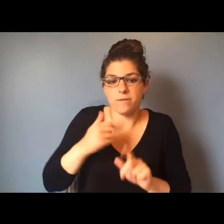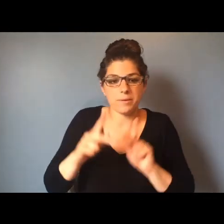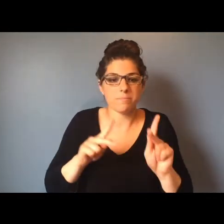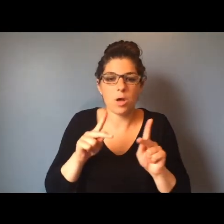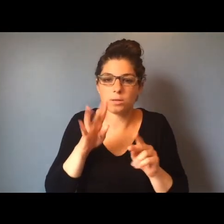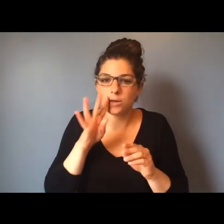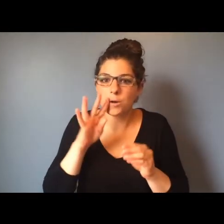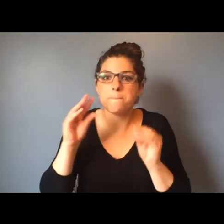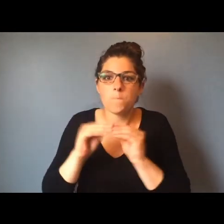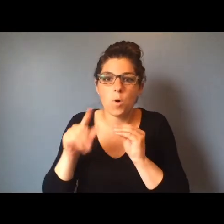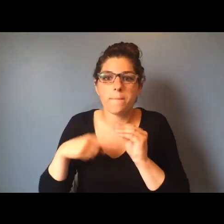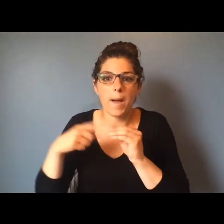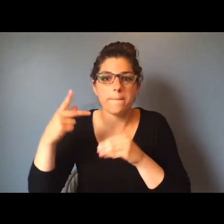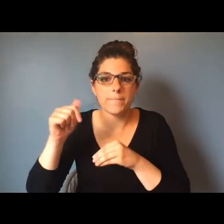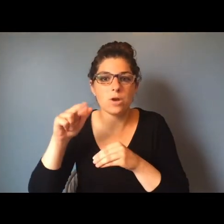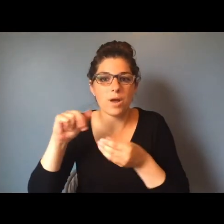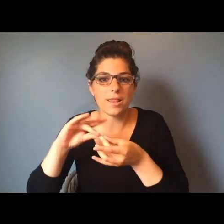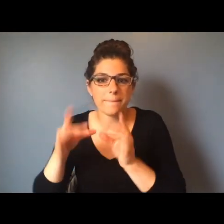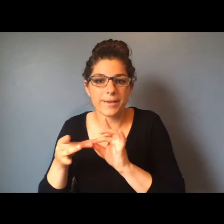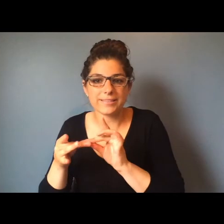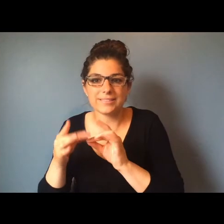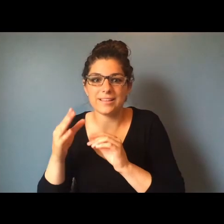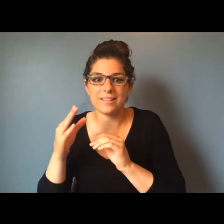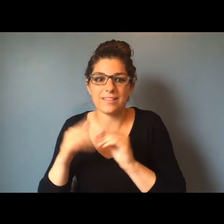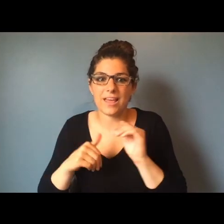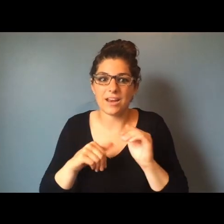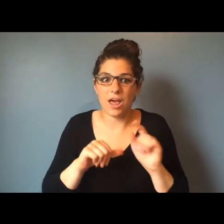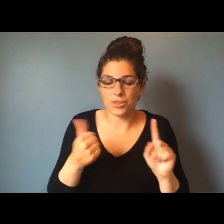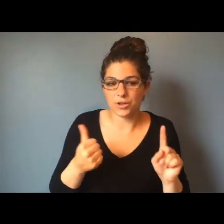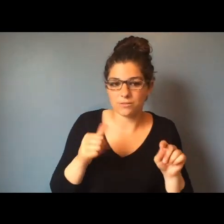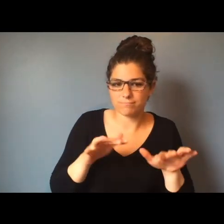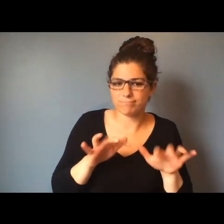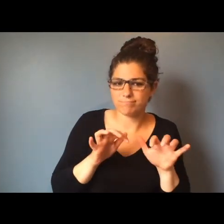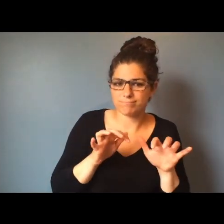about the Paralympics than they are Olympics.